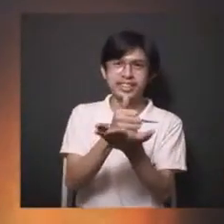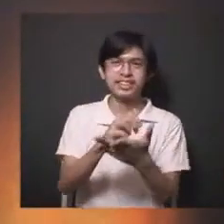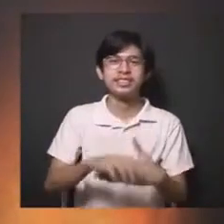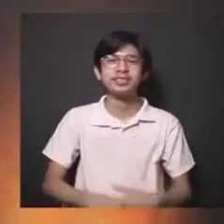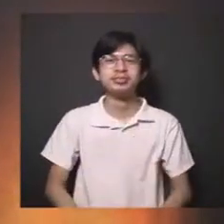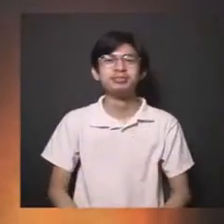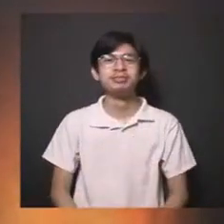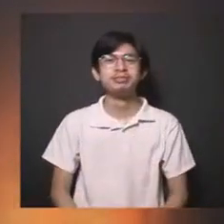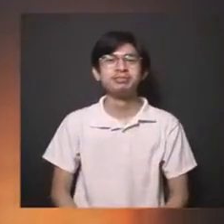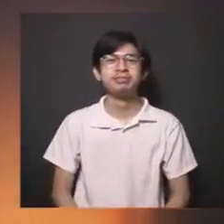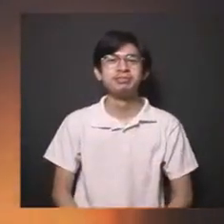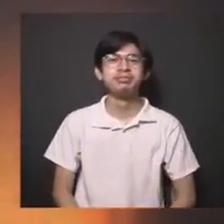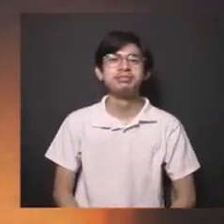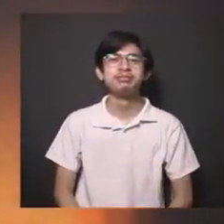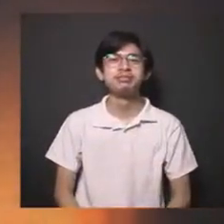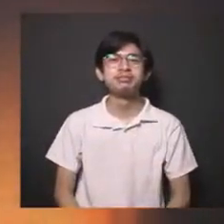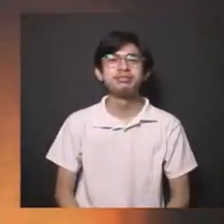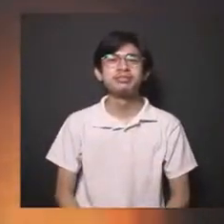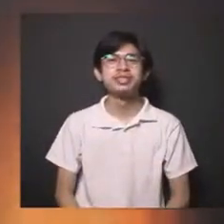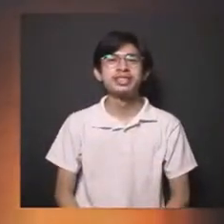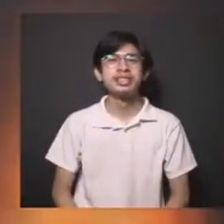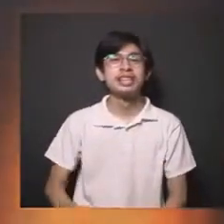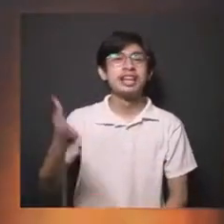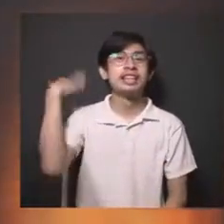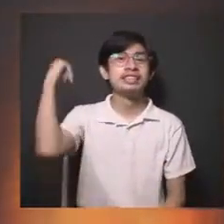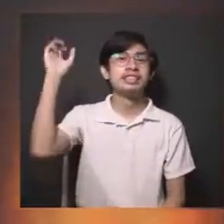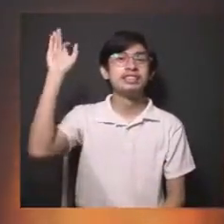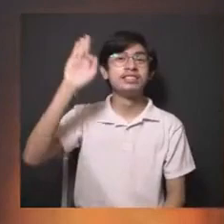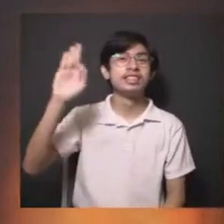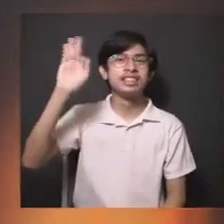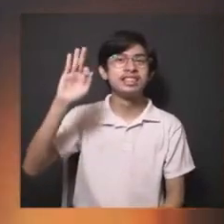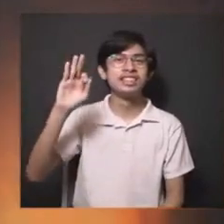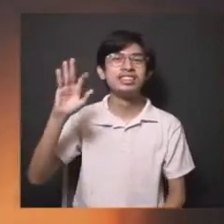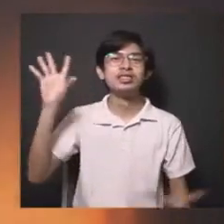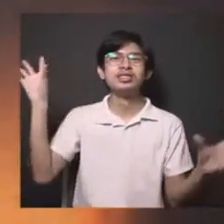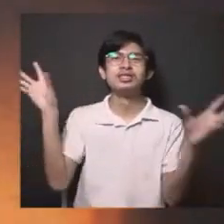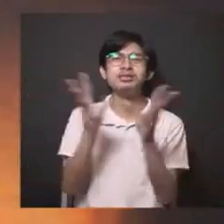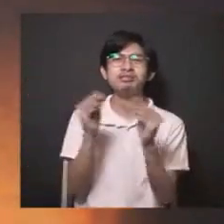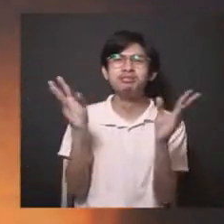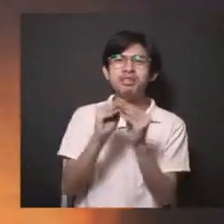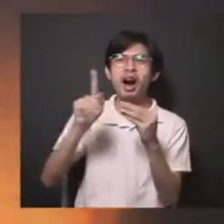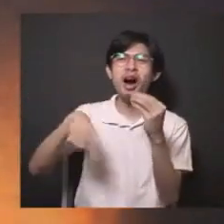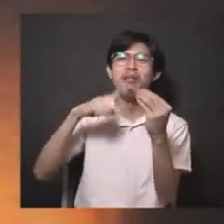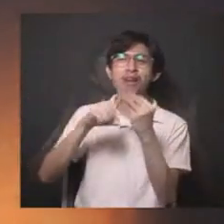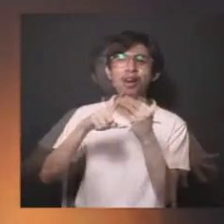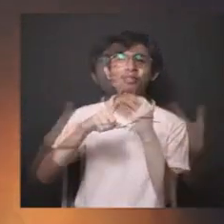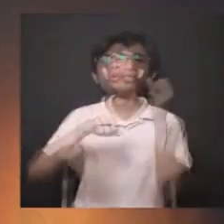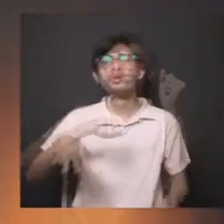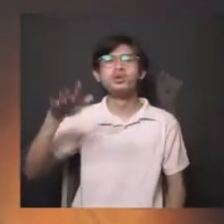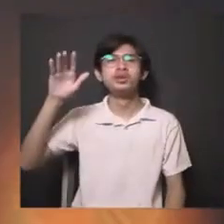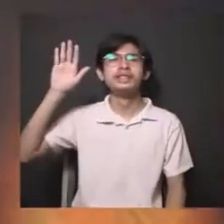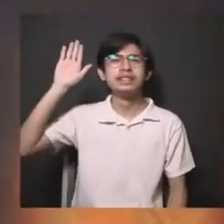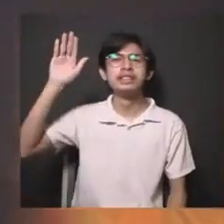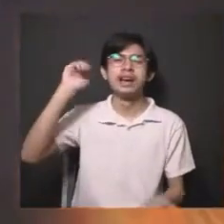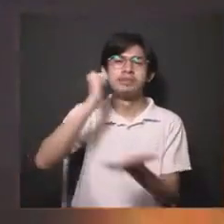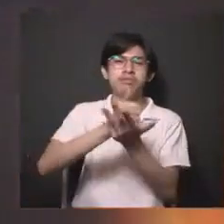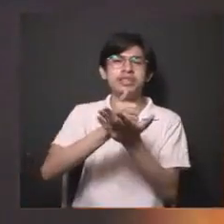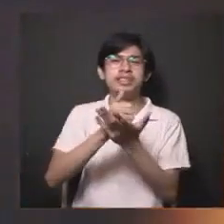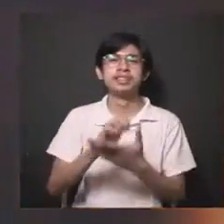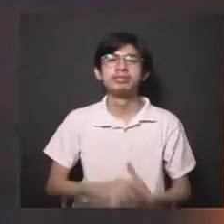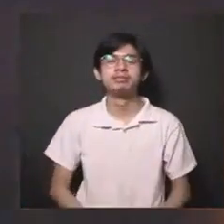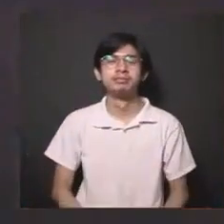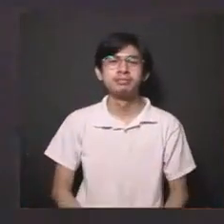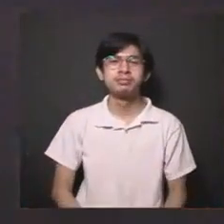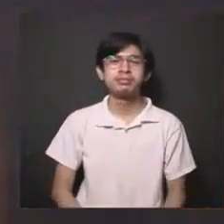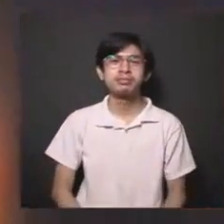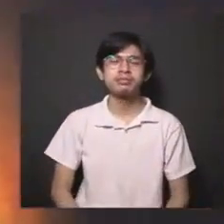Last talk of our series on Genesis today. Talk number 9. Today I want to preach